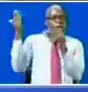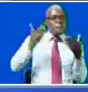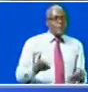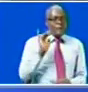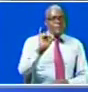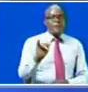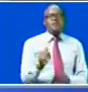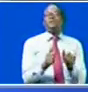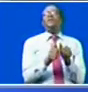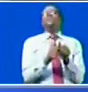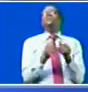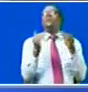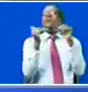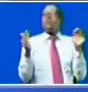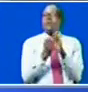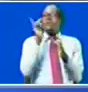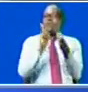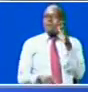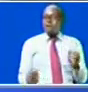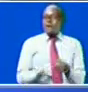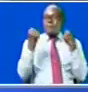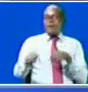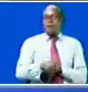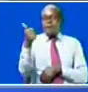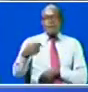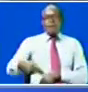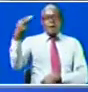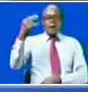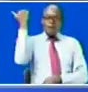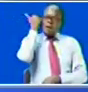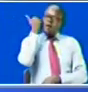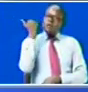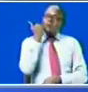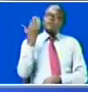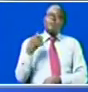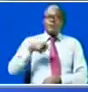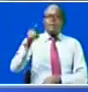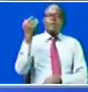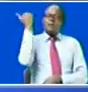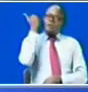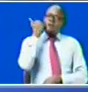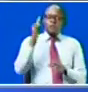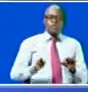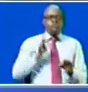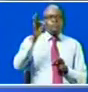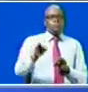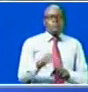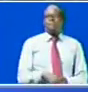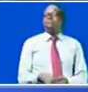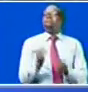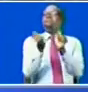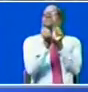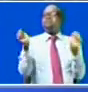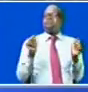ni sawa tu na yale ambayo yaliyoko katika mahakama kuu, ina kuitaka mahakama kuahirisha kesi hiyo. Mshtakiwa aliachiliwa